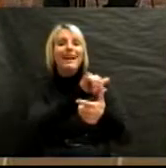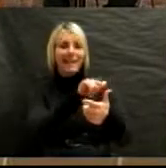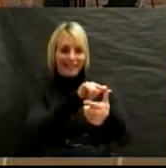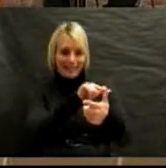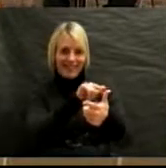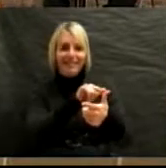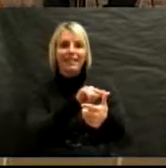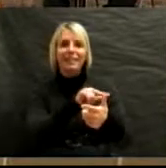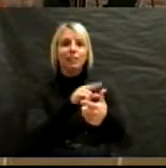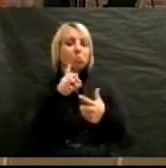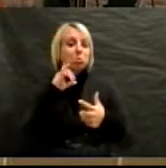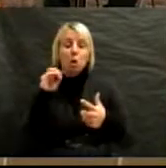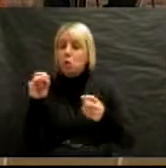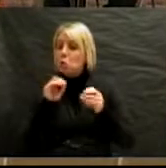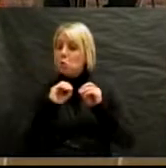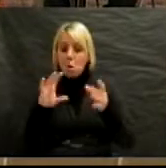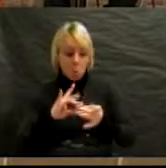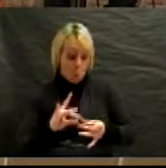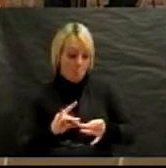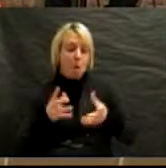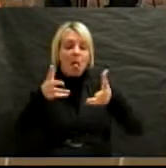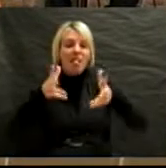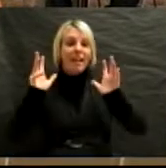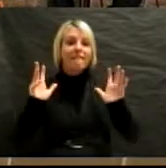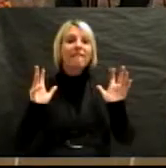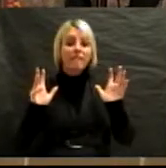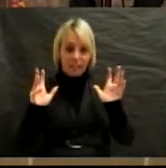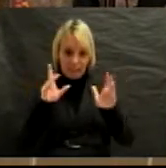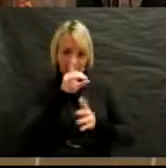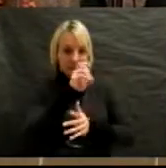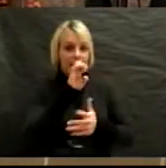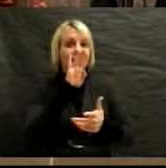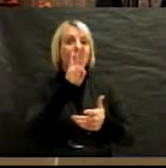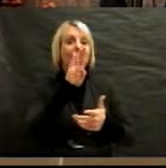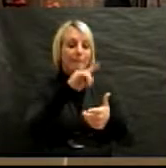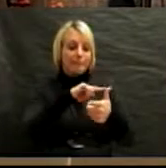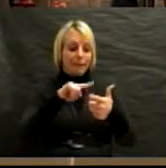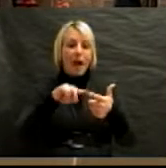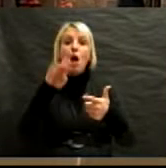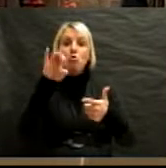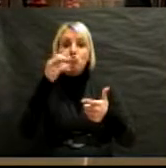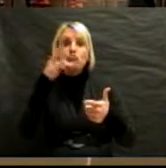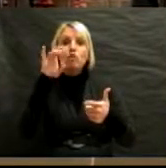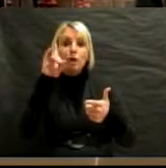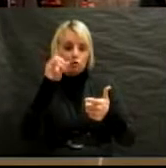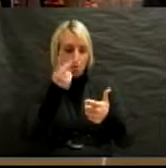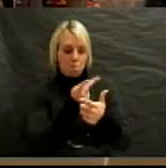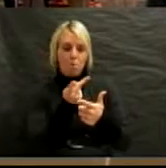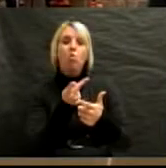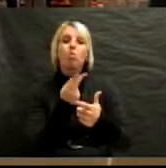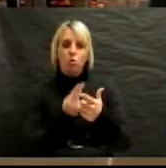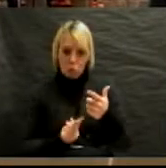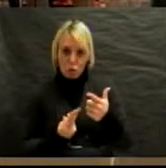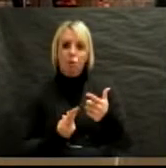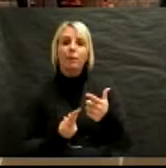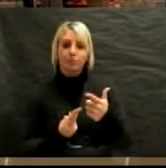leave that as marked down as Deb Davis and Richard Olson. Policy committee is currently Yvette and